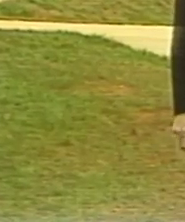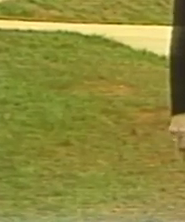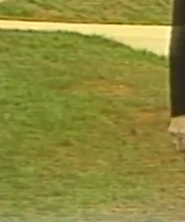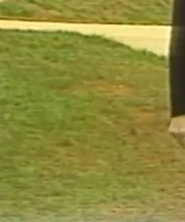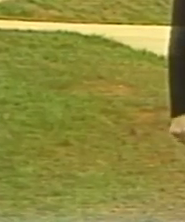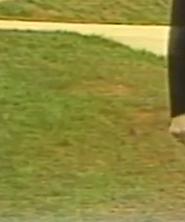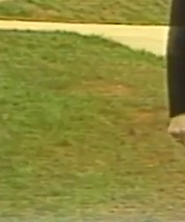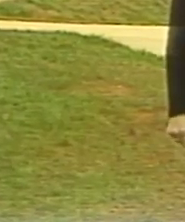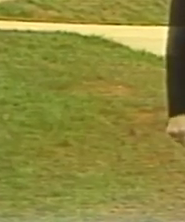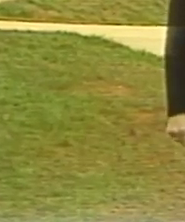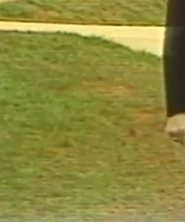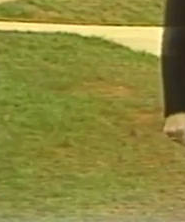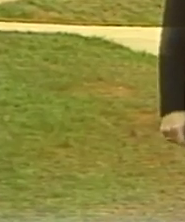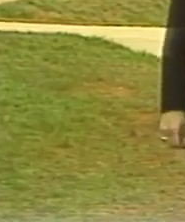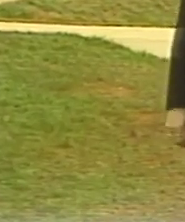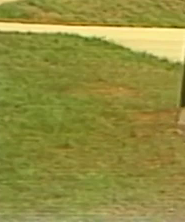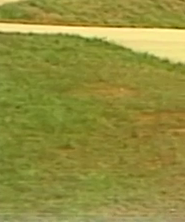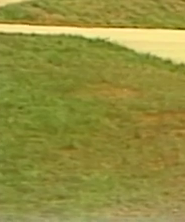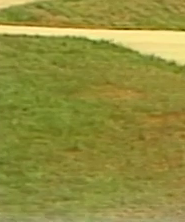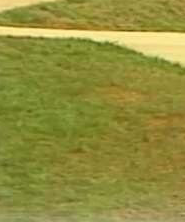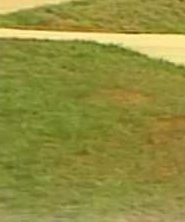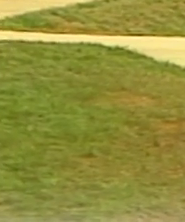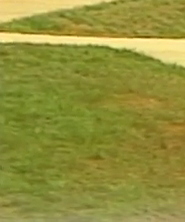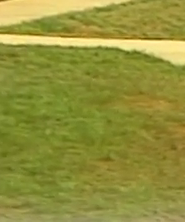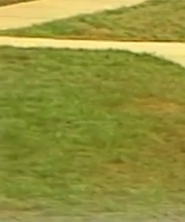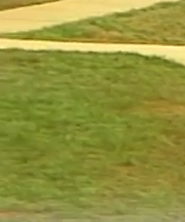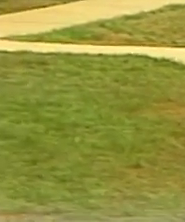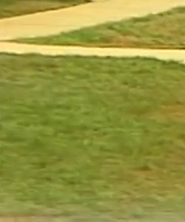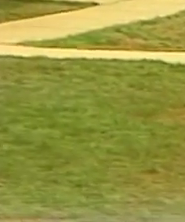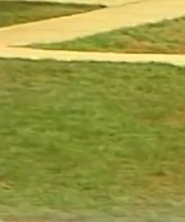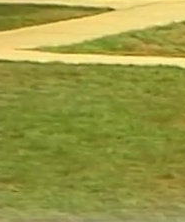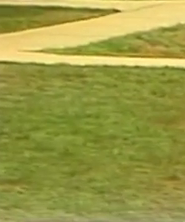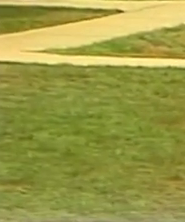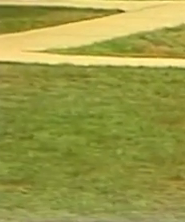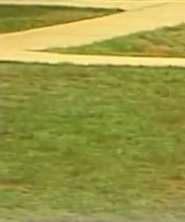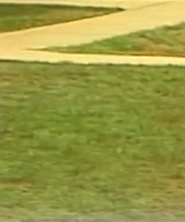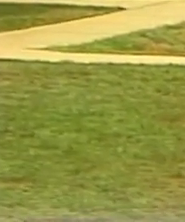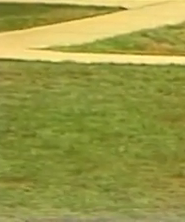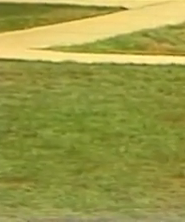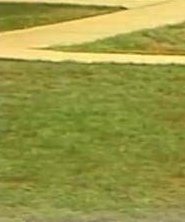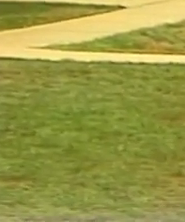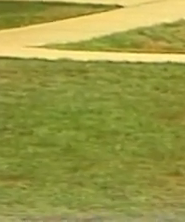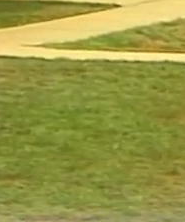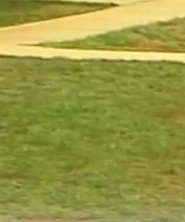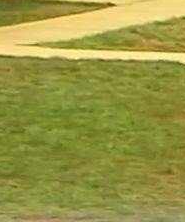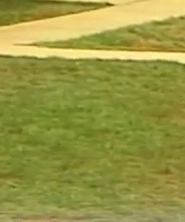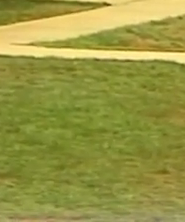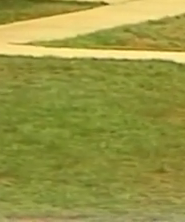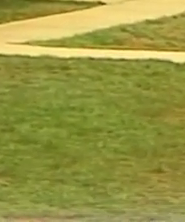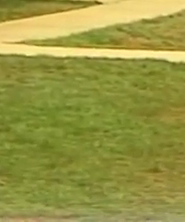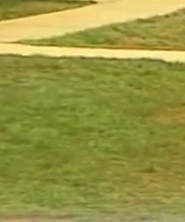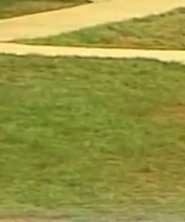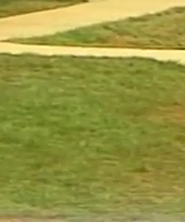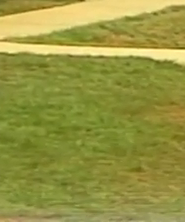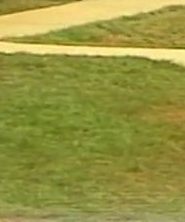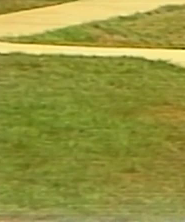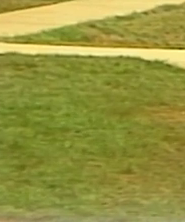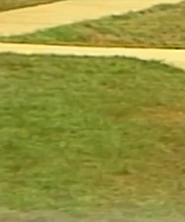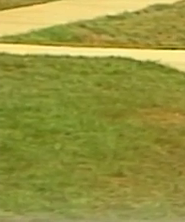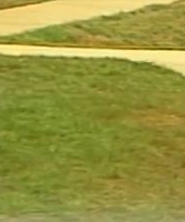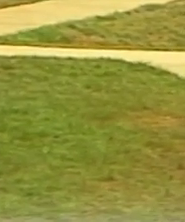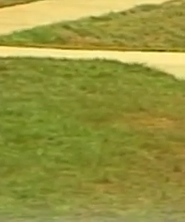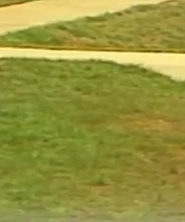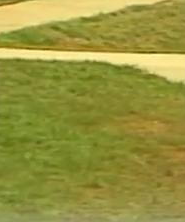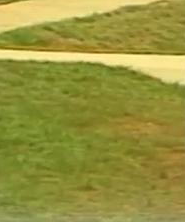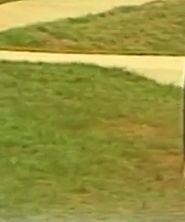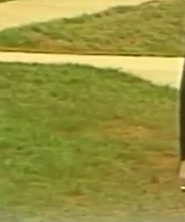Welcome to Liberty Mountain. And behind me you can see the Liberty Baptist College, where some 5,000 young people now